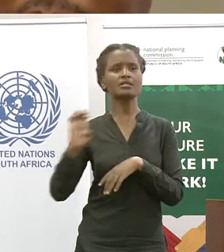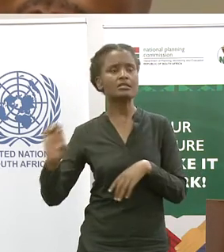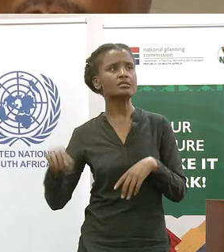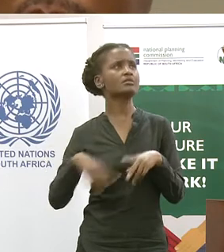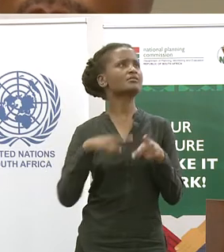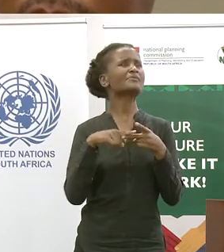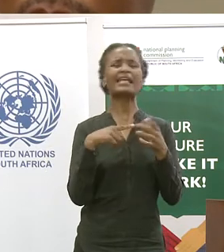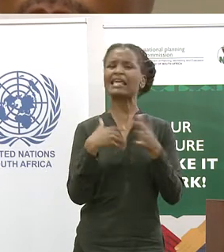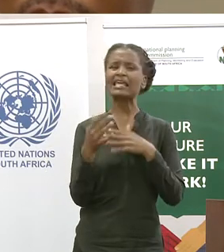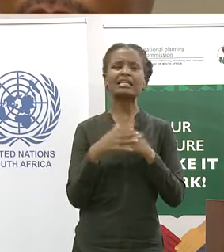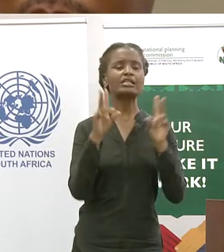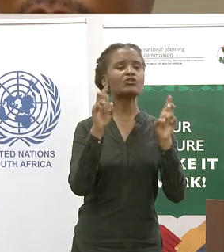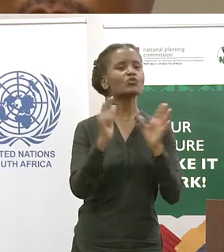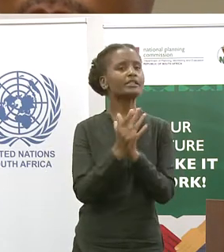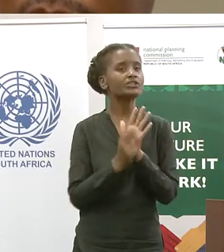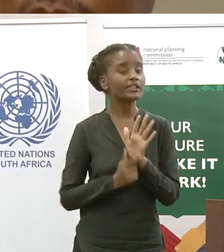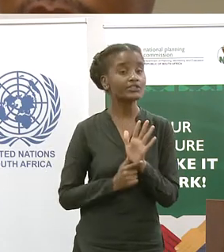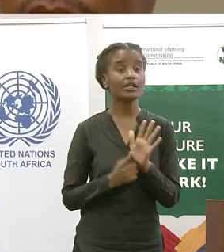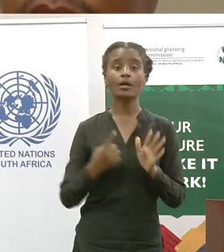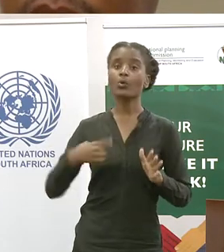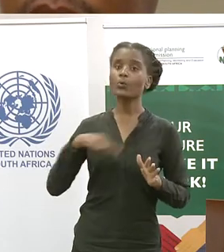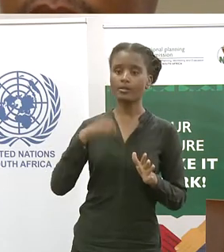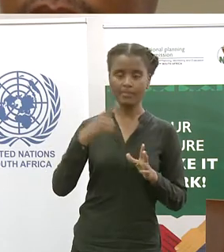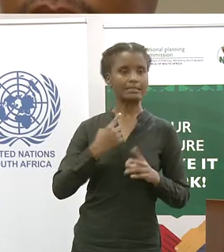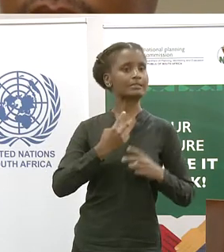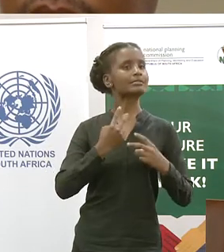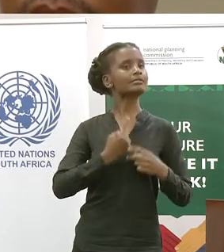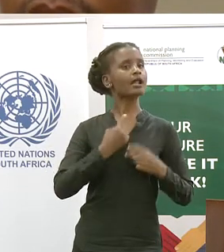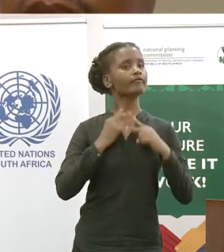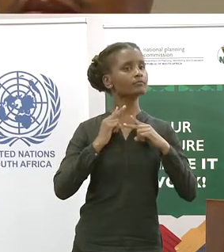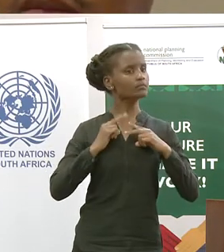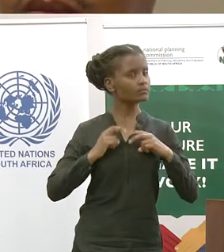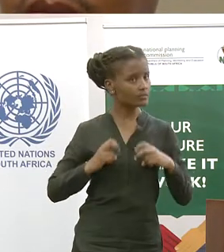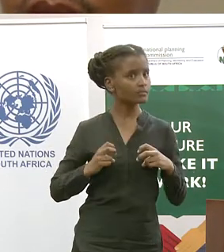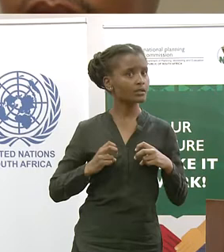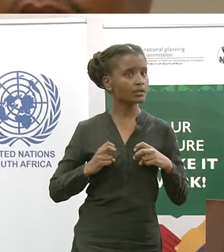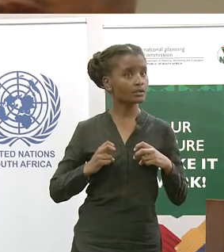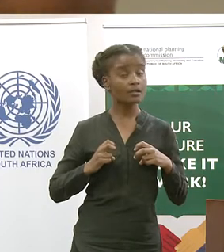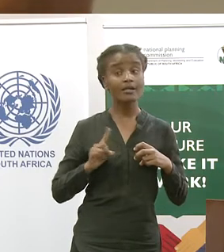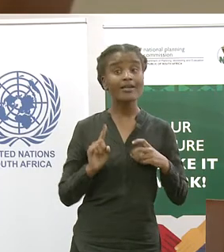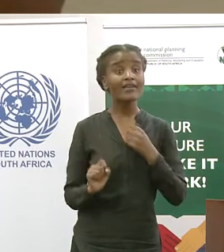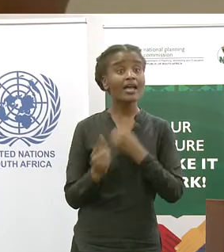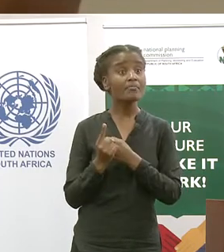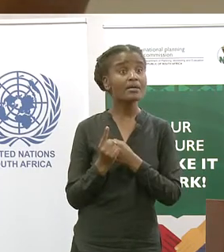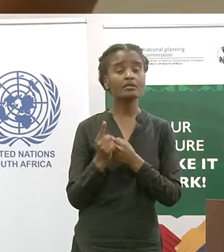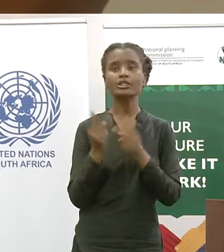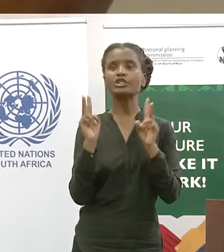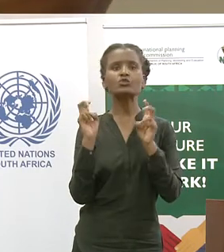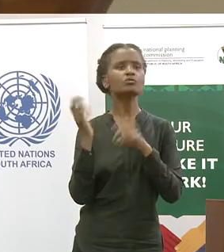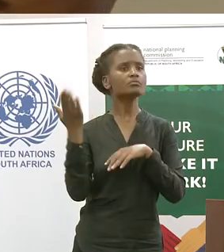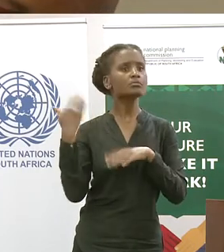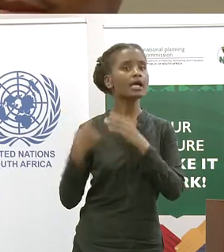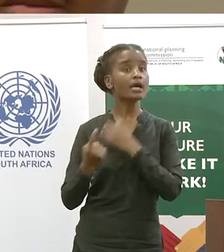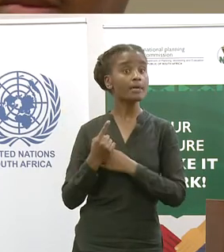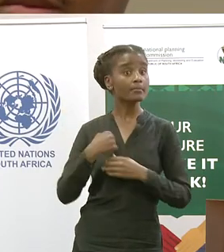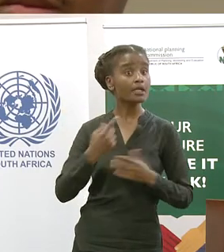legislation, we need to look at ourselves and say, when that happened, where were we? Were we sleeping and we woke up